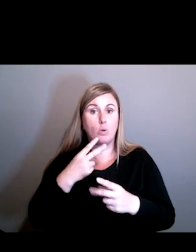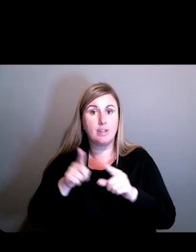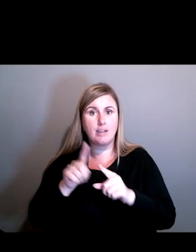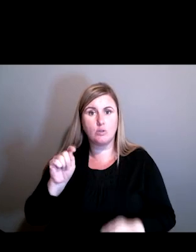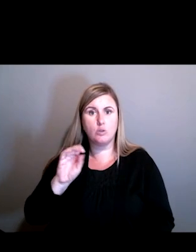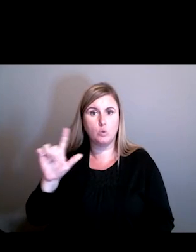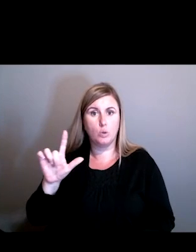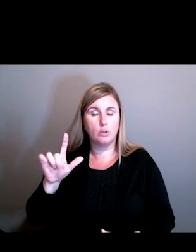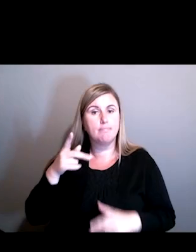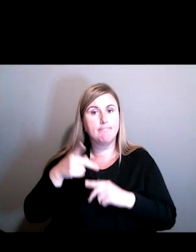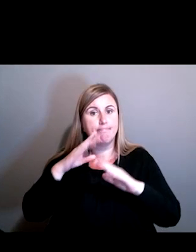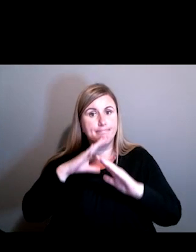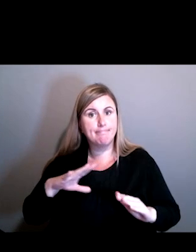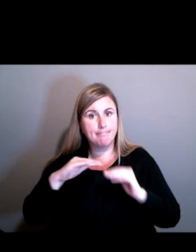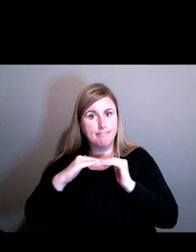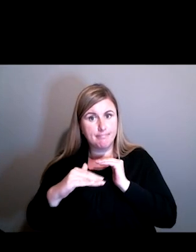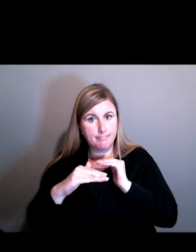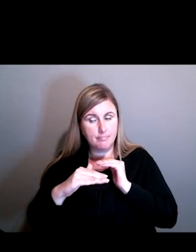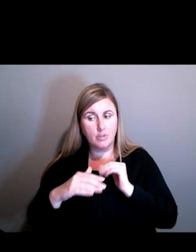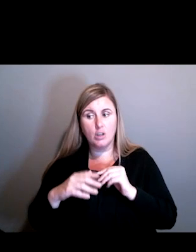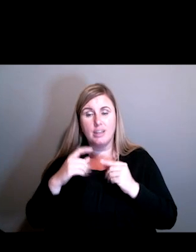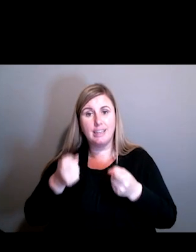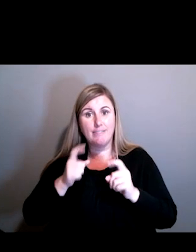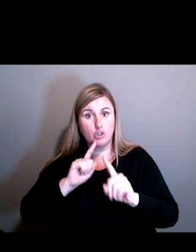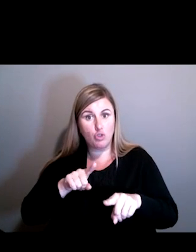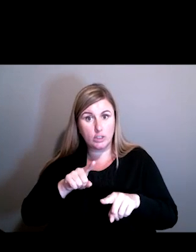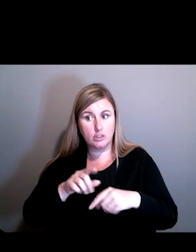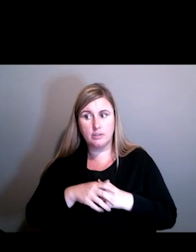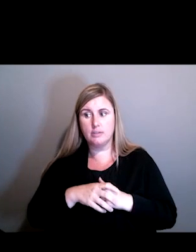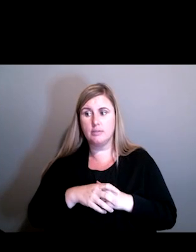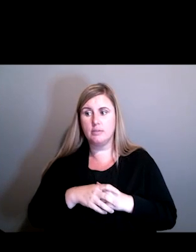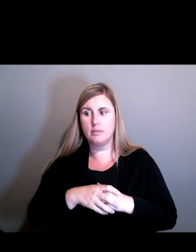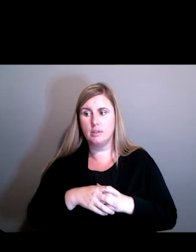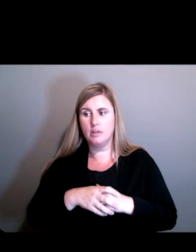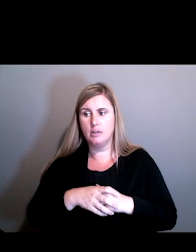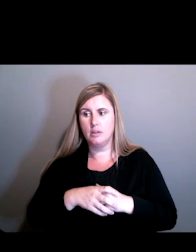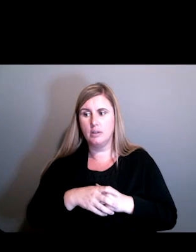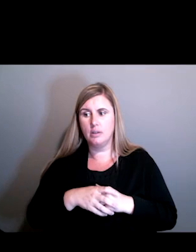tool. Remain quiet and calm, give the directions.